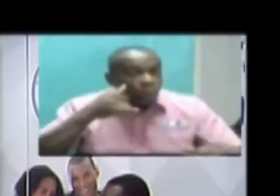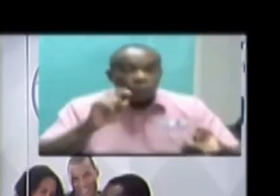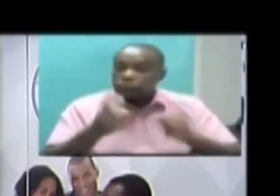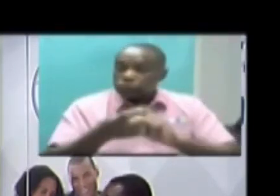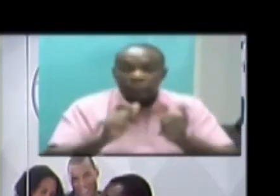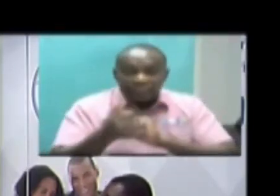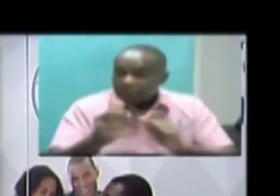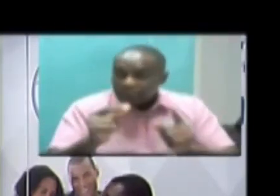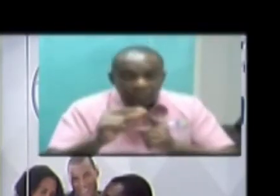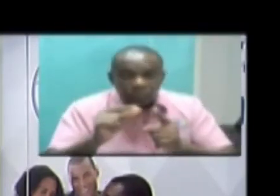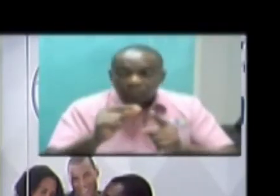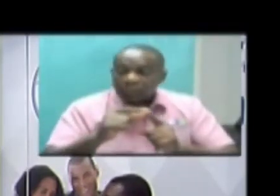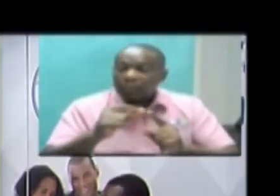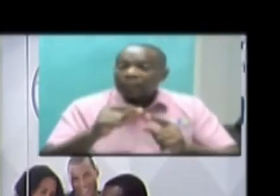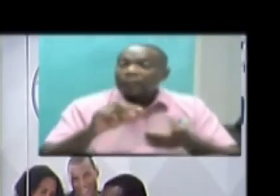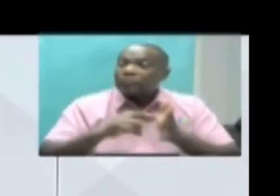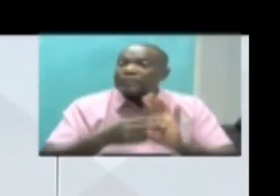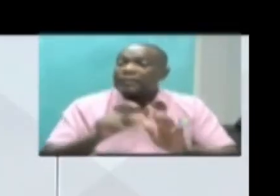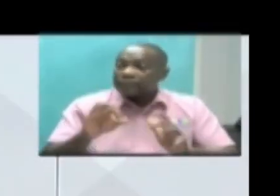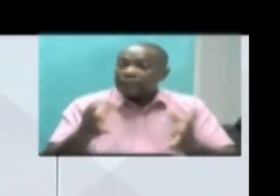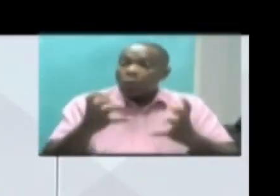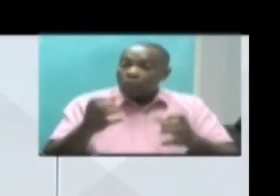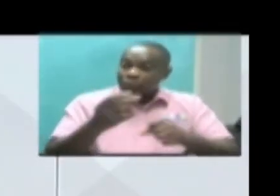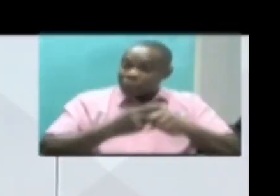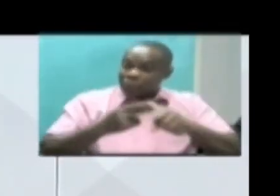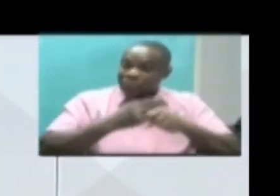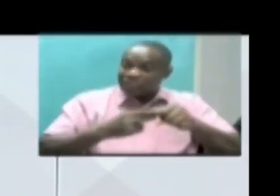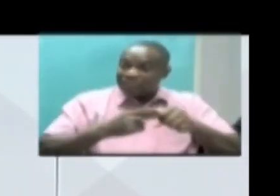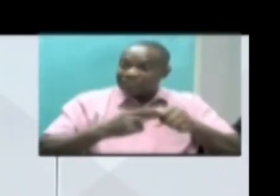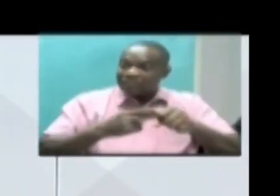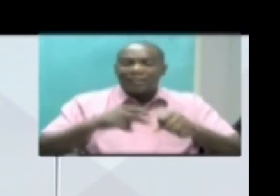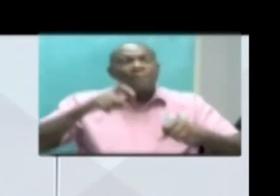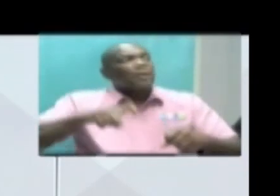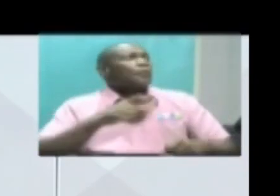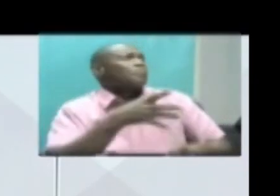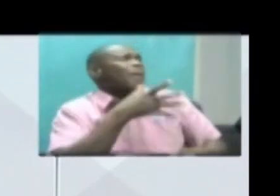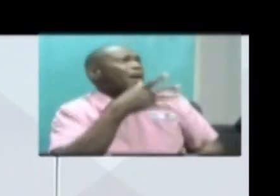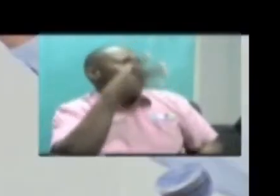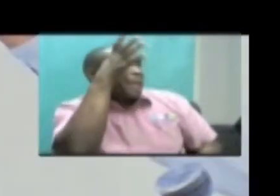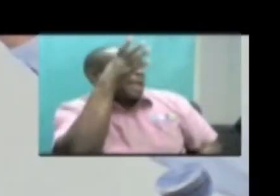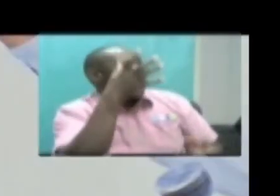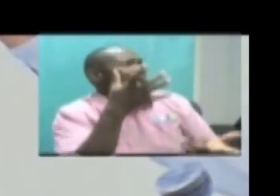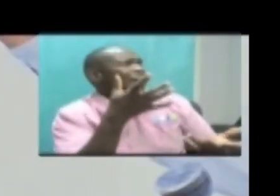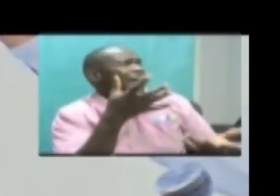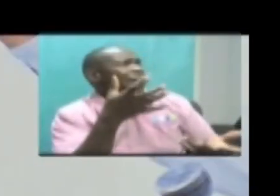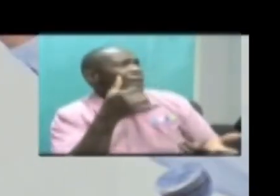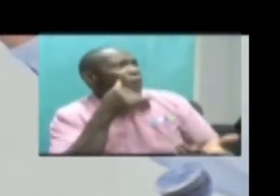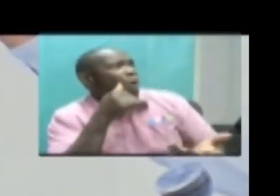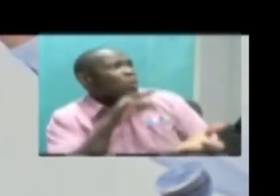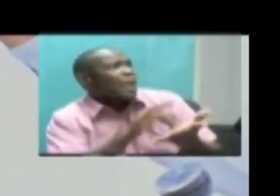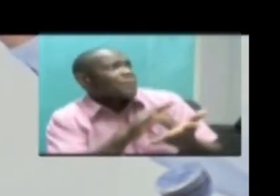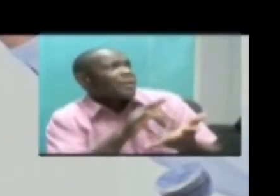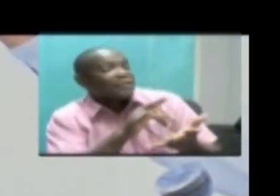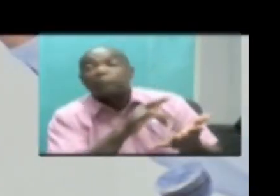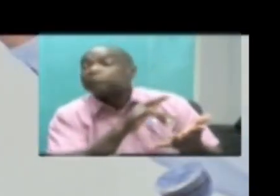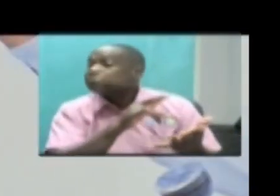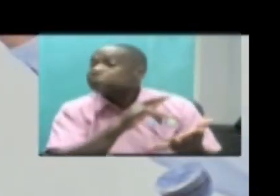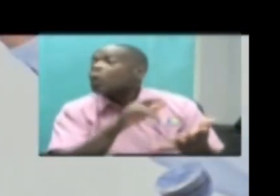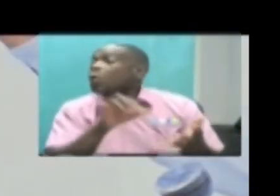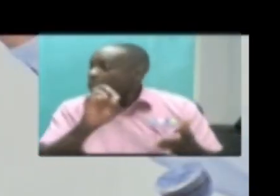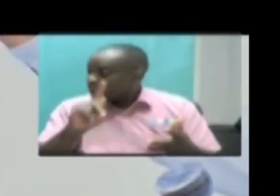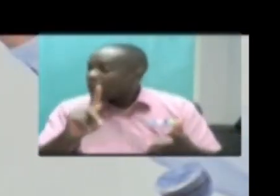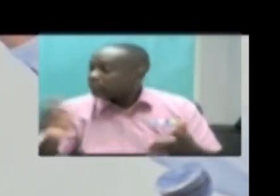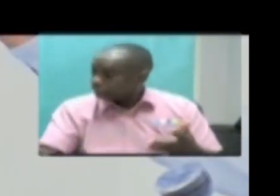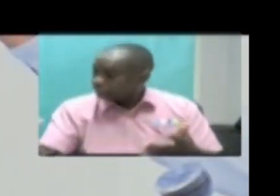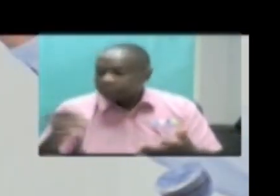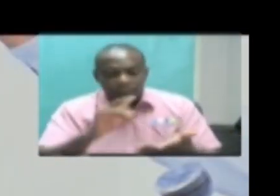Yes. And that helps, I think, to go a long way in terms of managing that type of access. We have a caller holding from St. James,